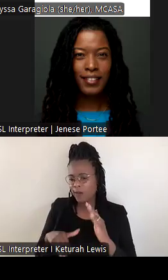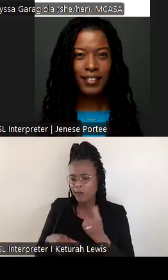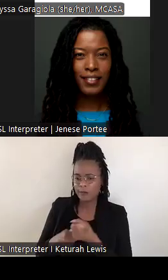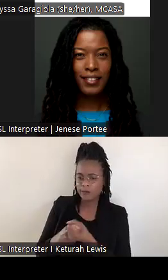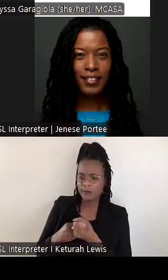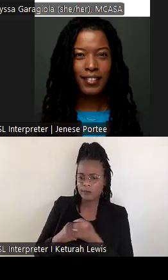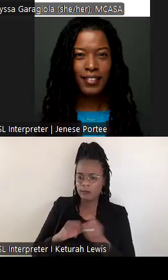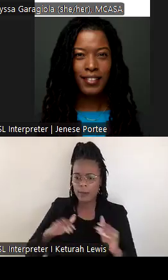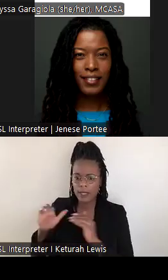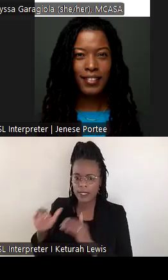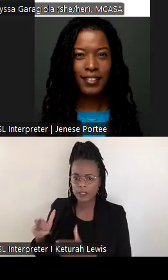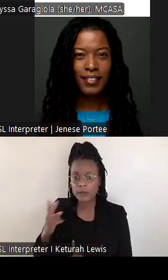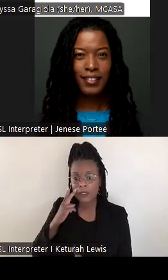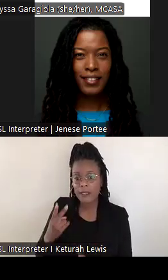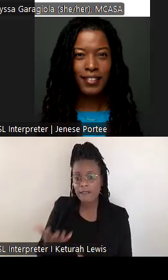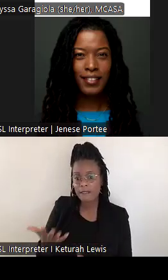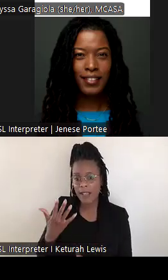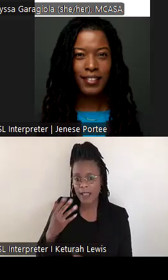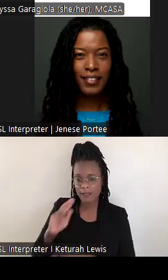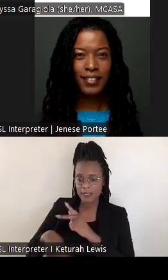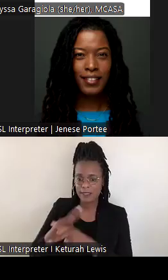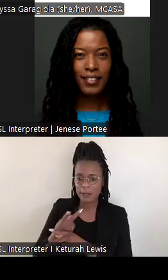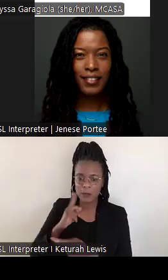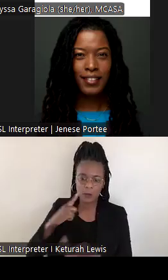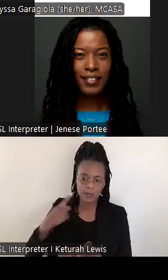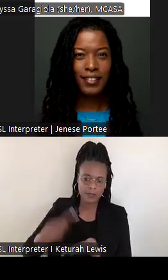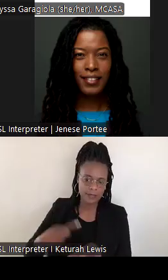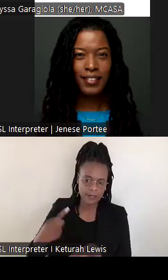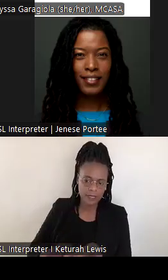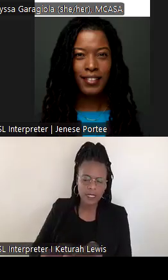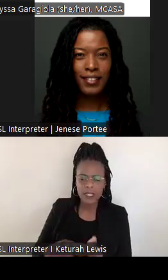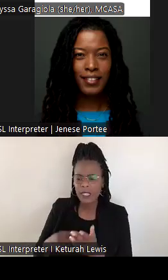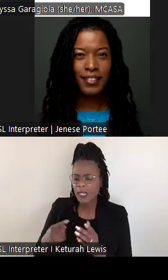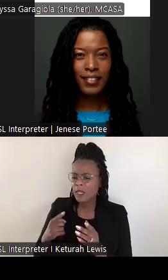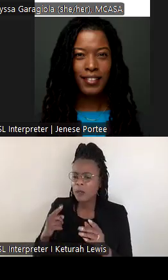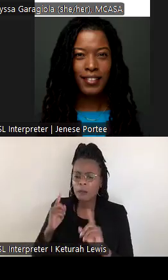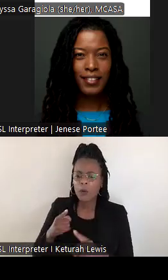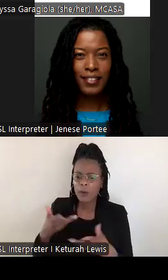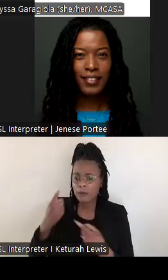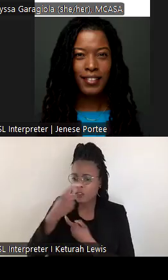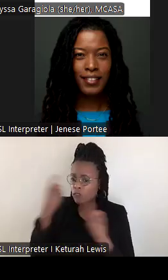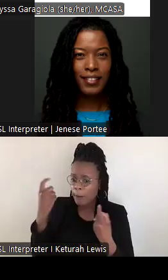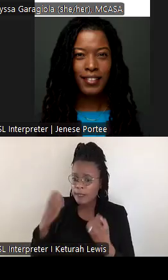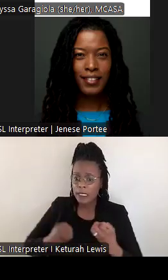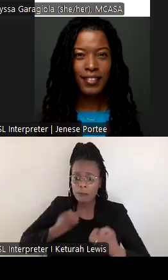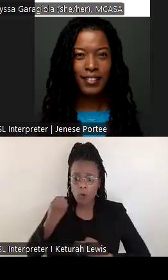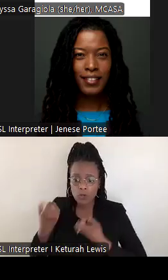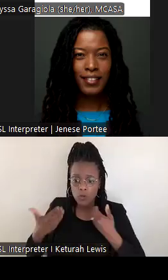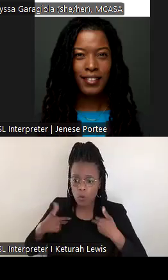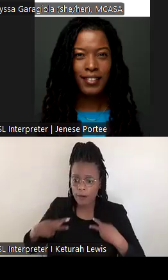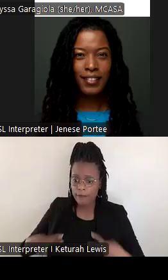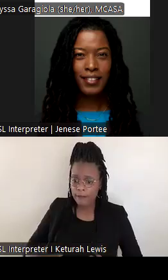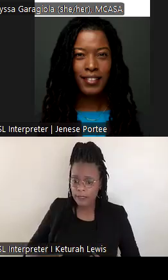going to go over, but just a reminder that trauma is emotional and physical harm resulting